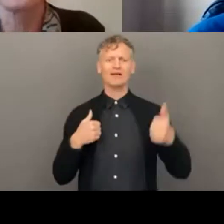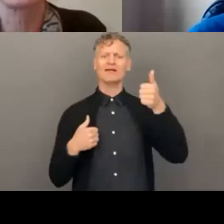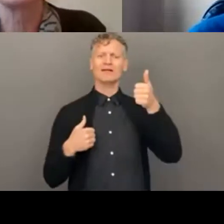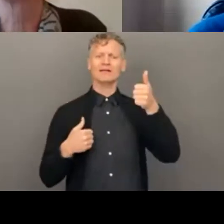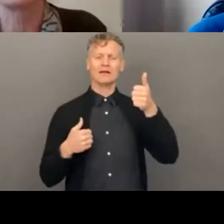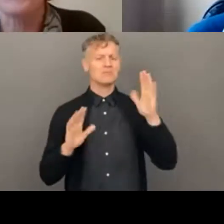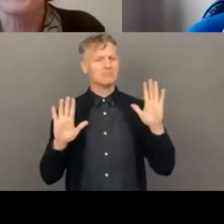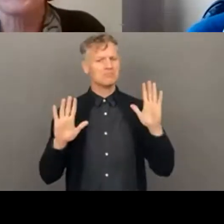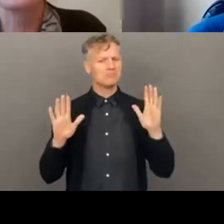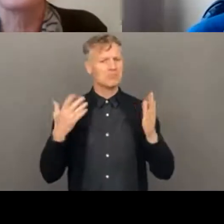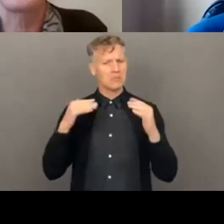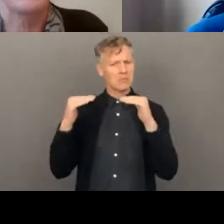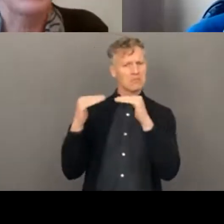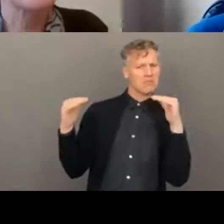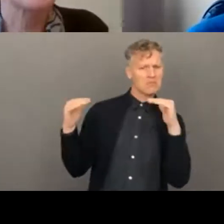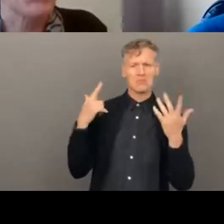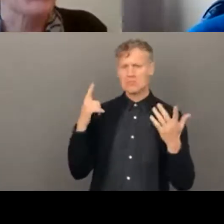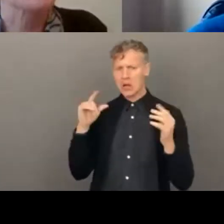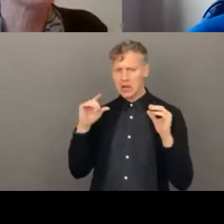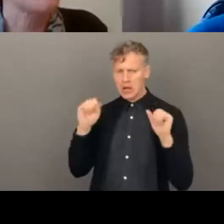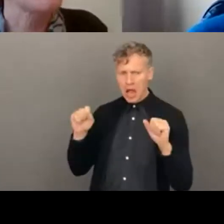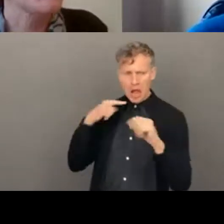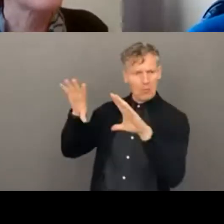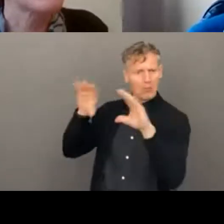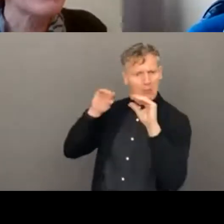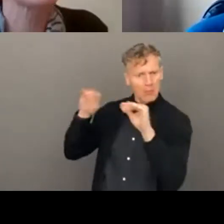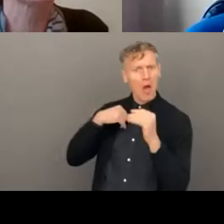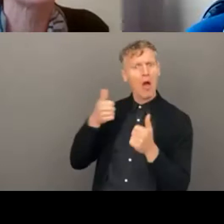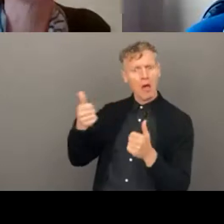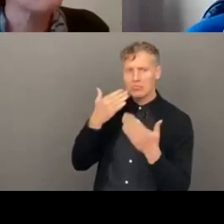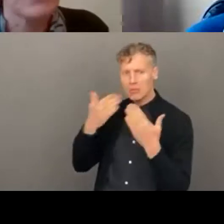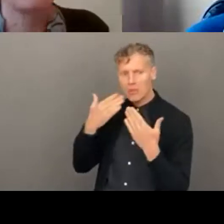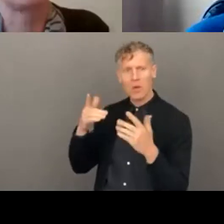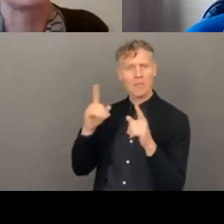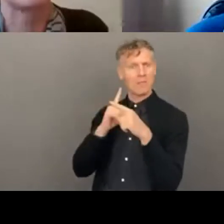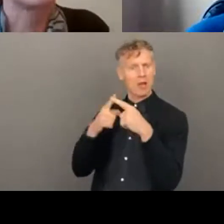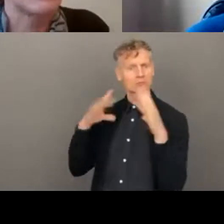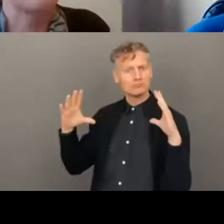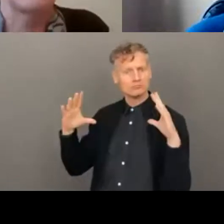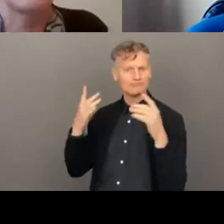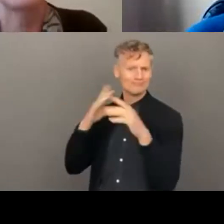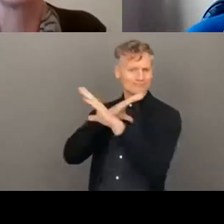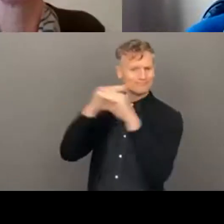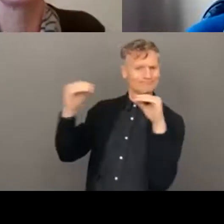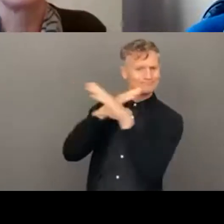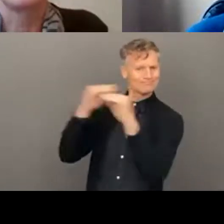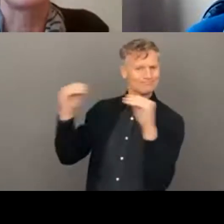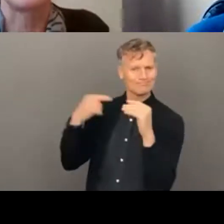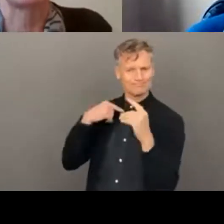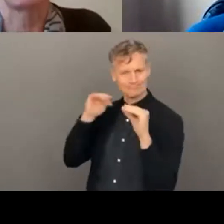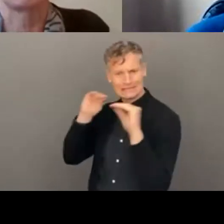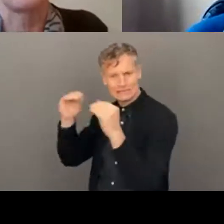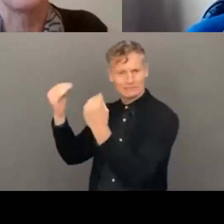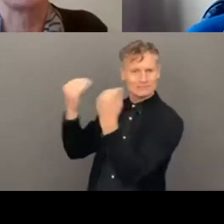a model to other NGOs, other organizations, how you implement disability inclusion